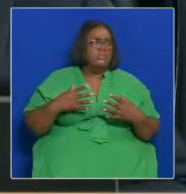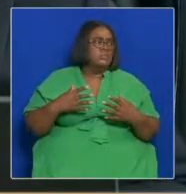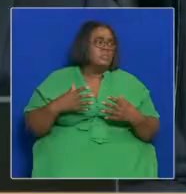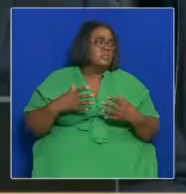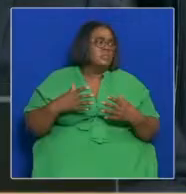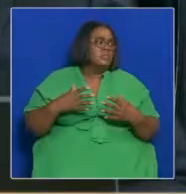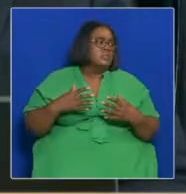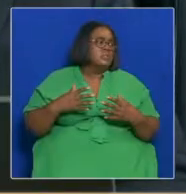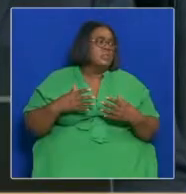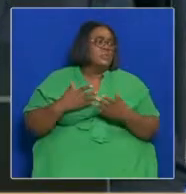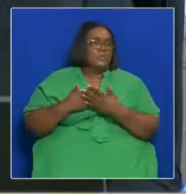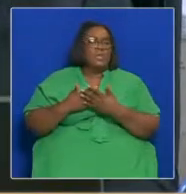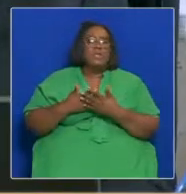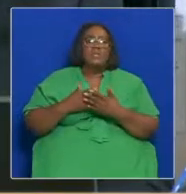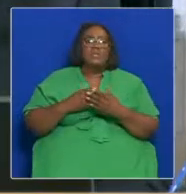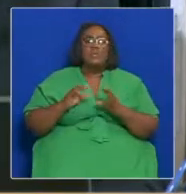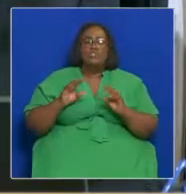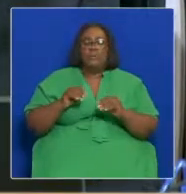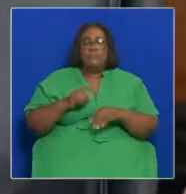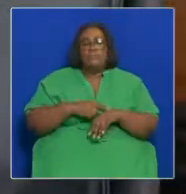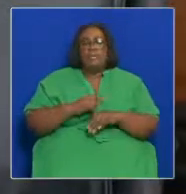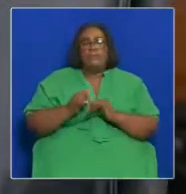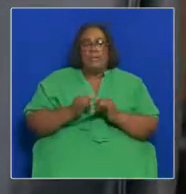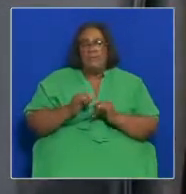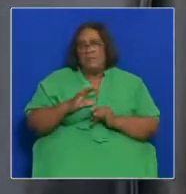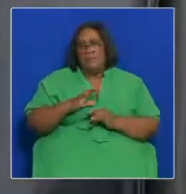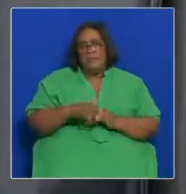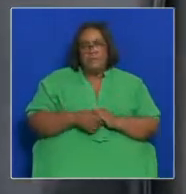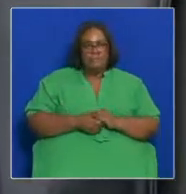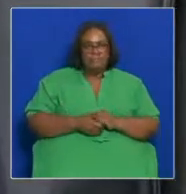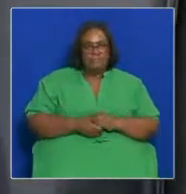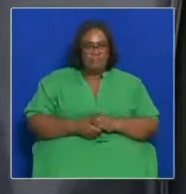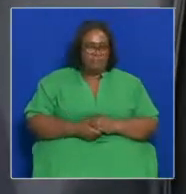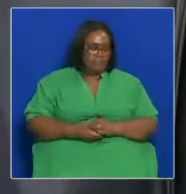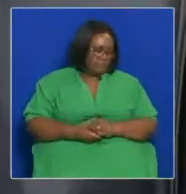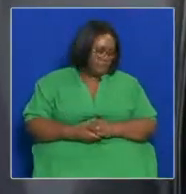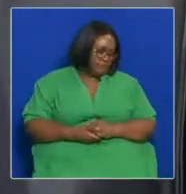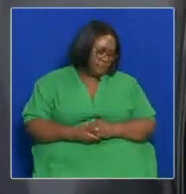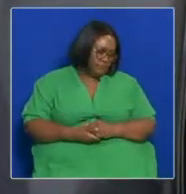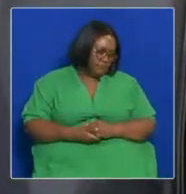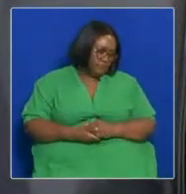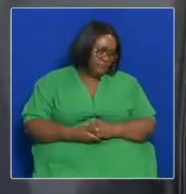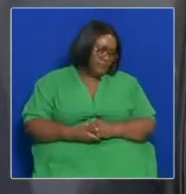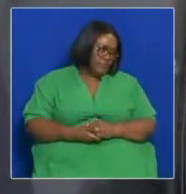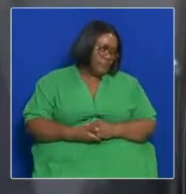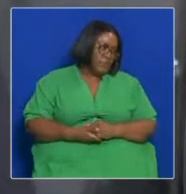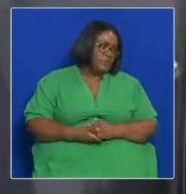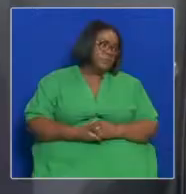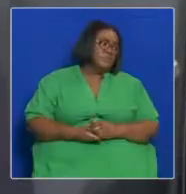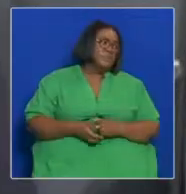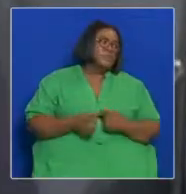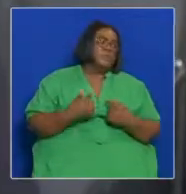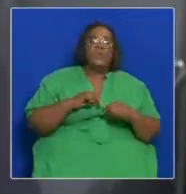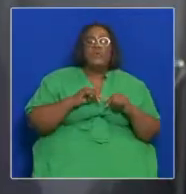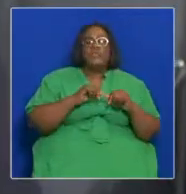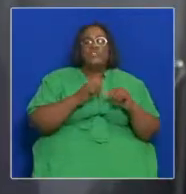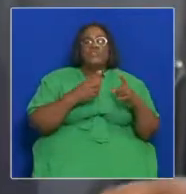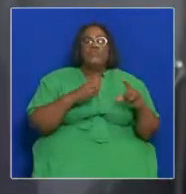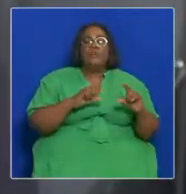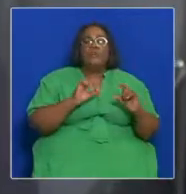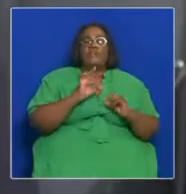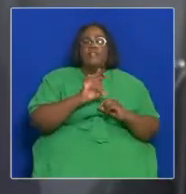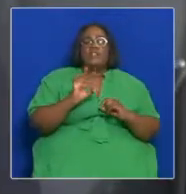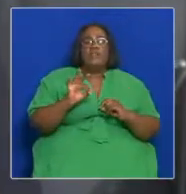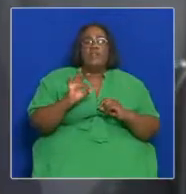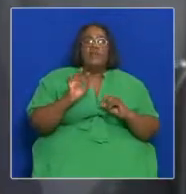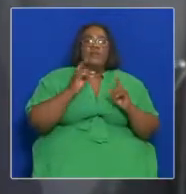11. All right. Mr. Soka, then we can move to paragraph 33, where you deal with your involvement in